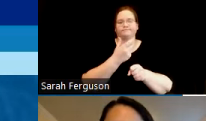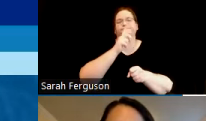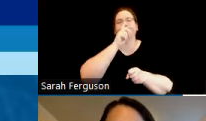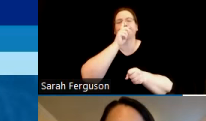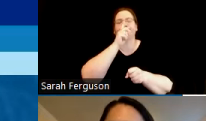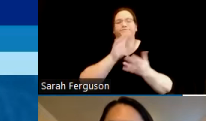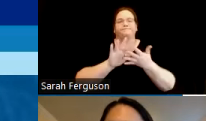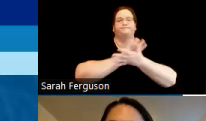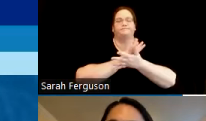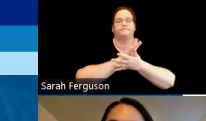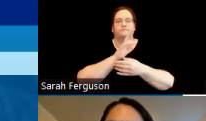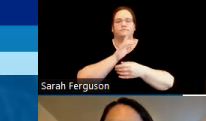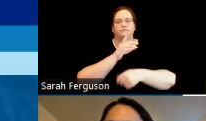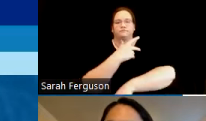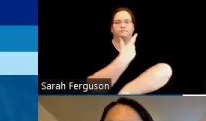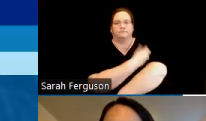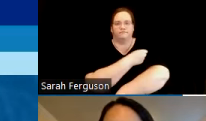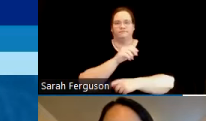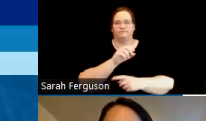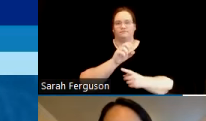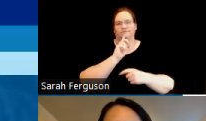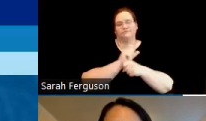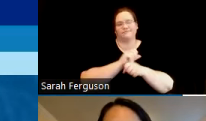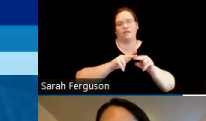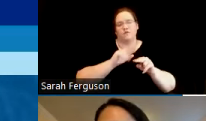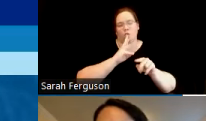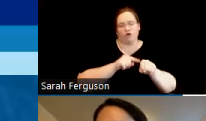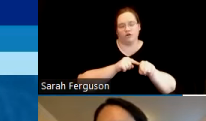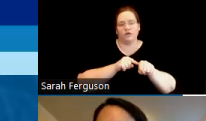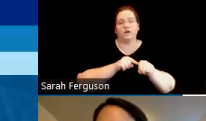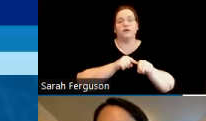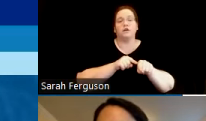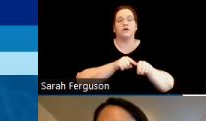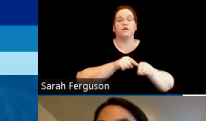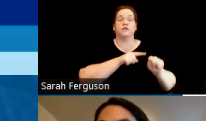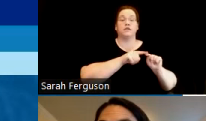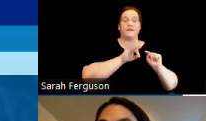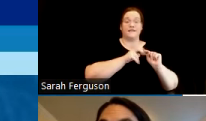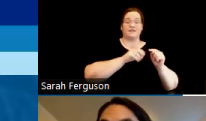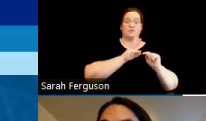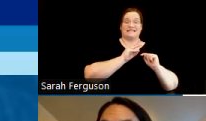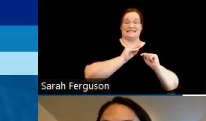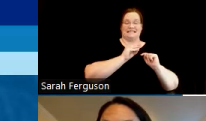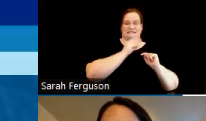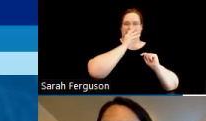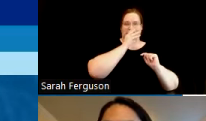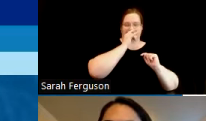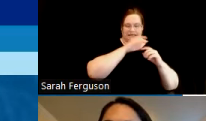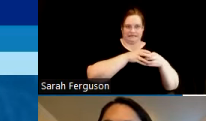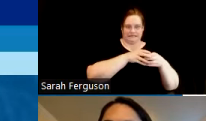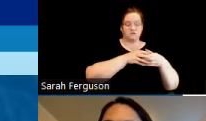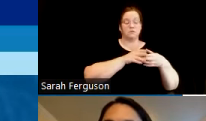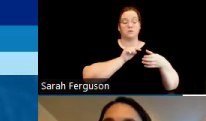placebo of the saline. And the initial trial, the phase 1 part, was about 60 kids who they were trying to see